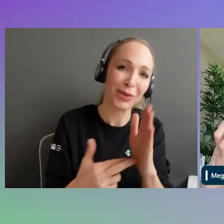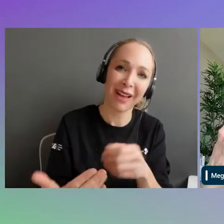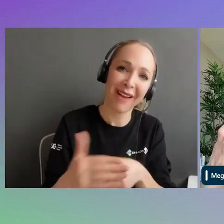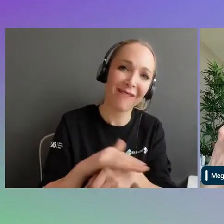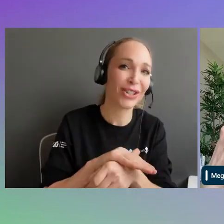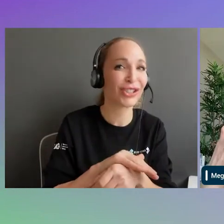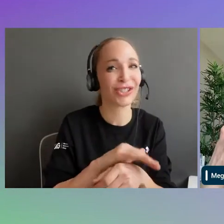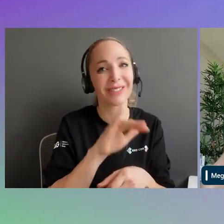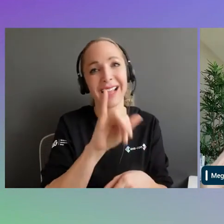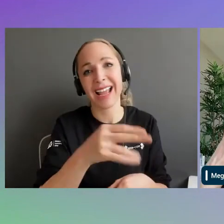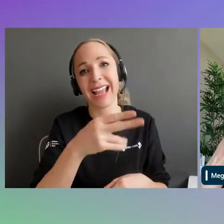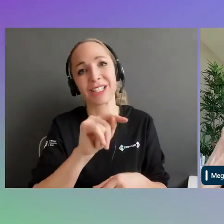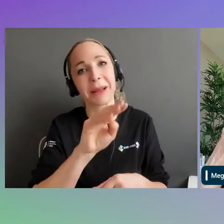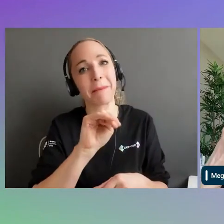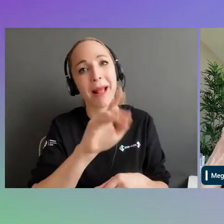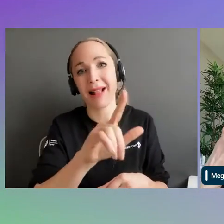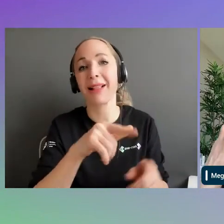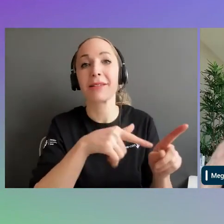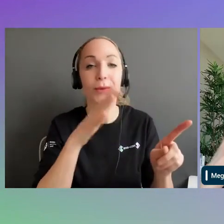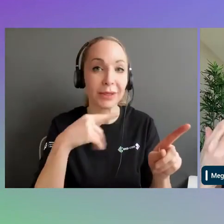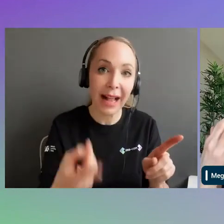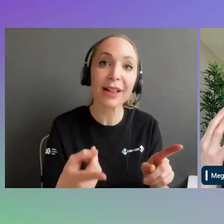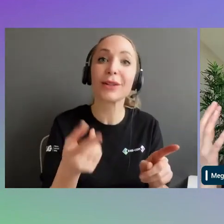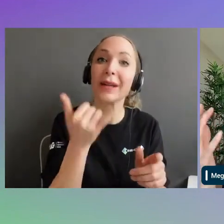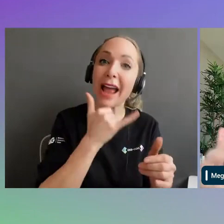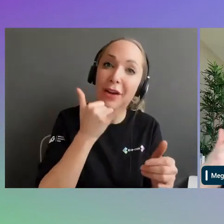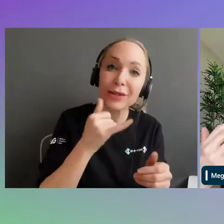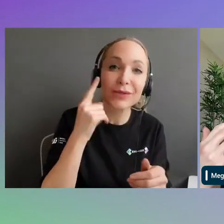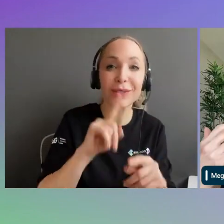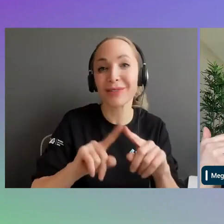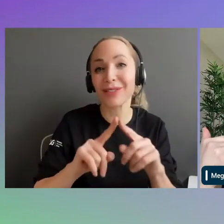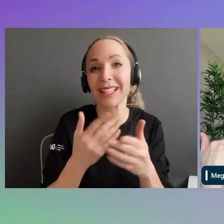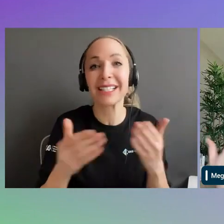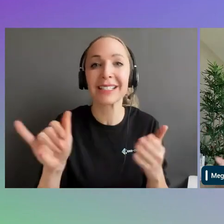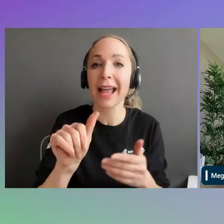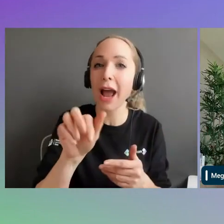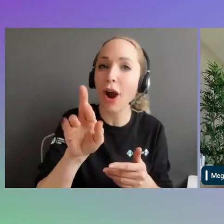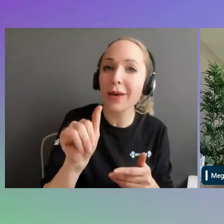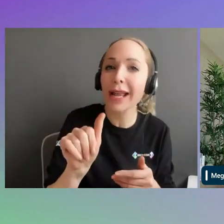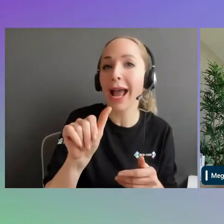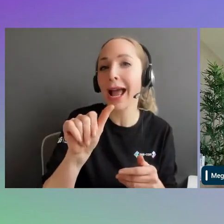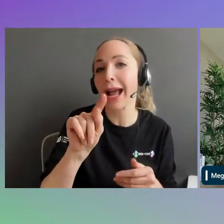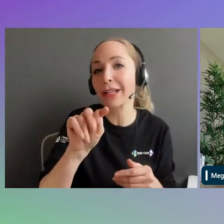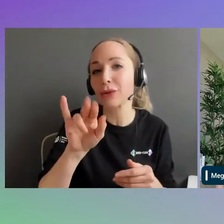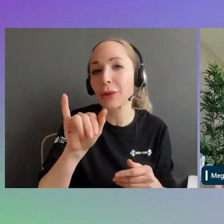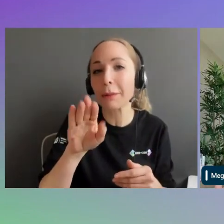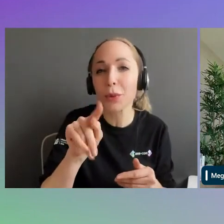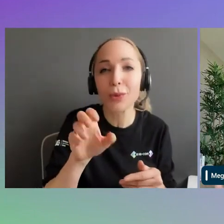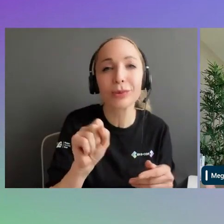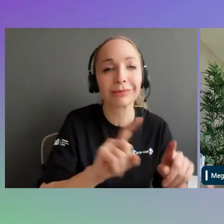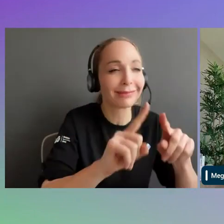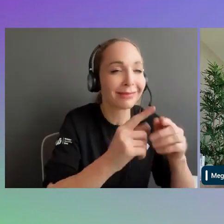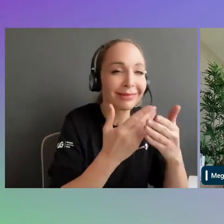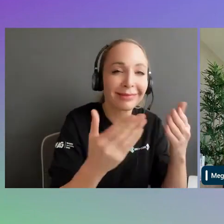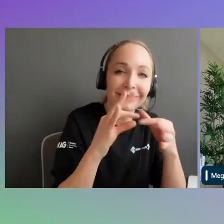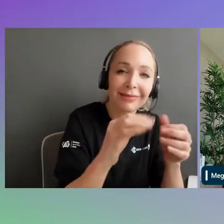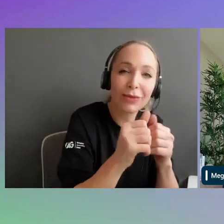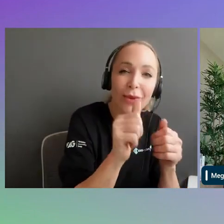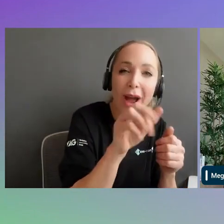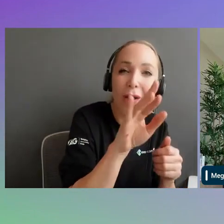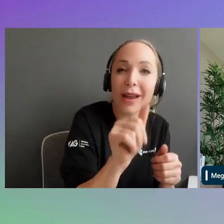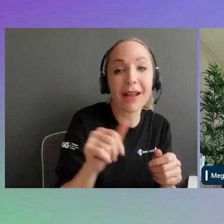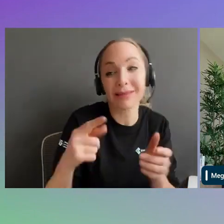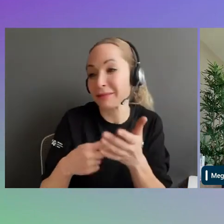that HTML content. It's going to be able to tell you errors for things like ARIA attributes, things that our mobile tool just isn't testing for because it's